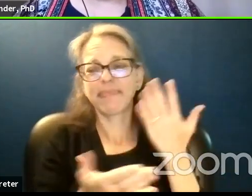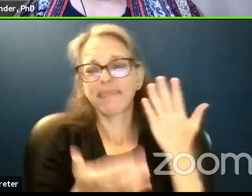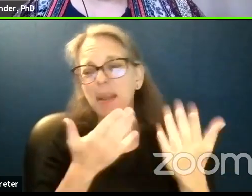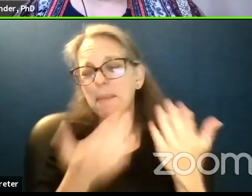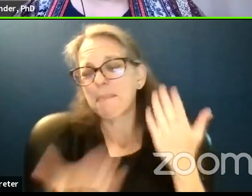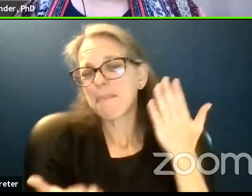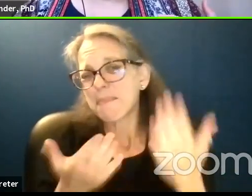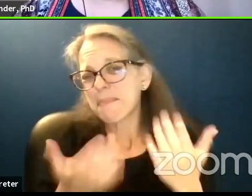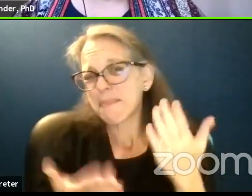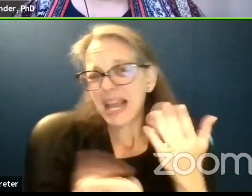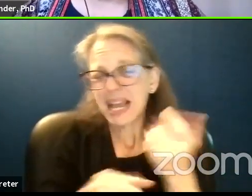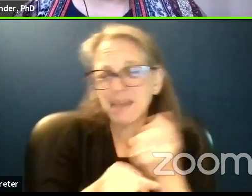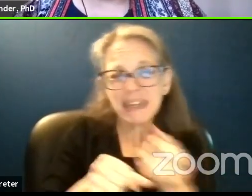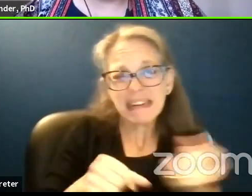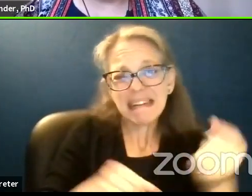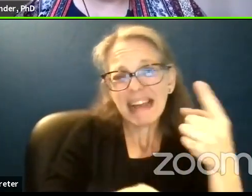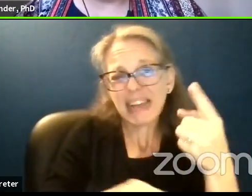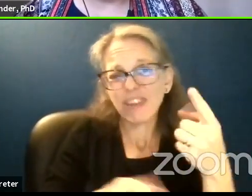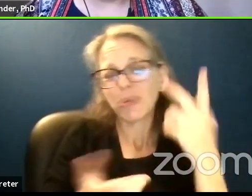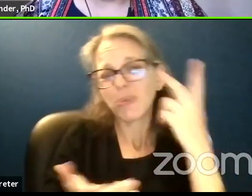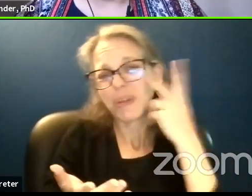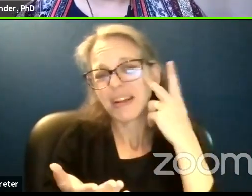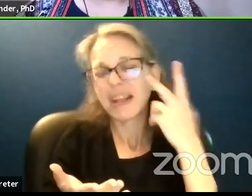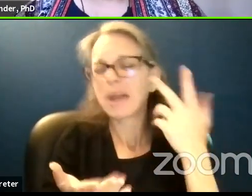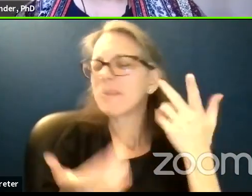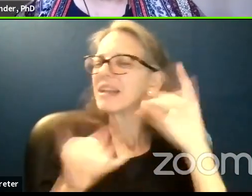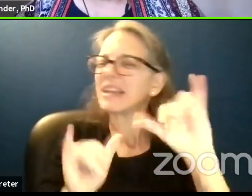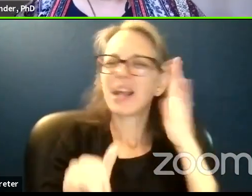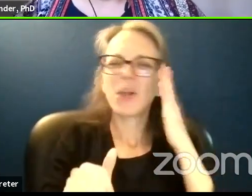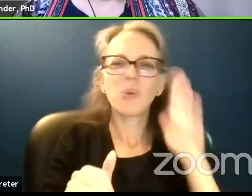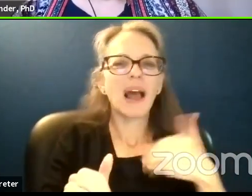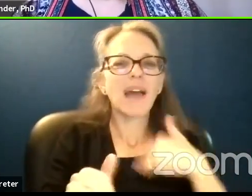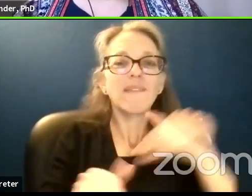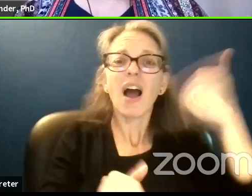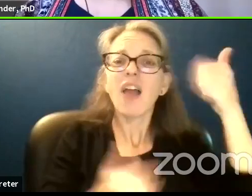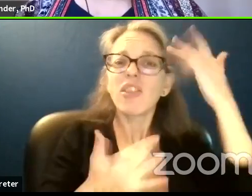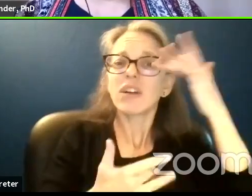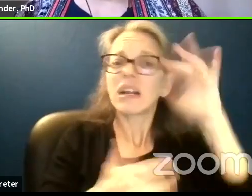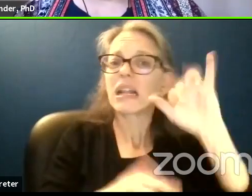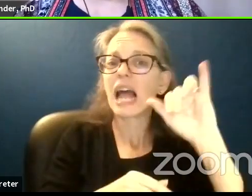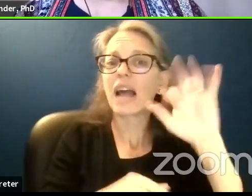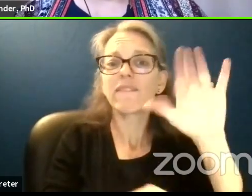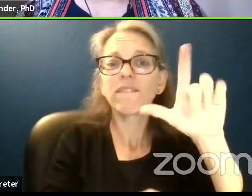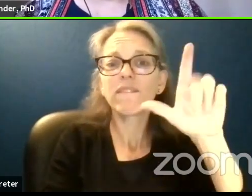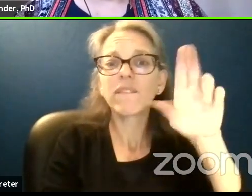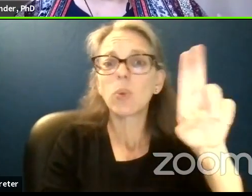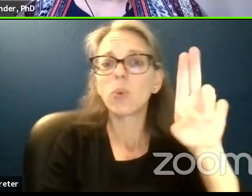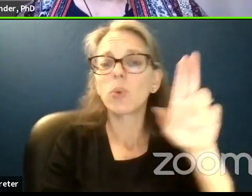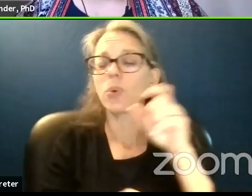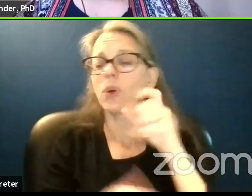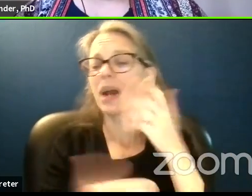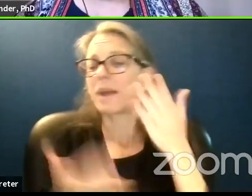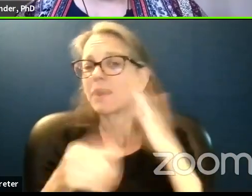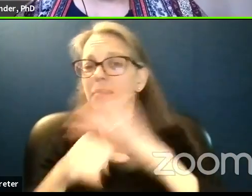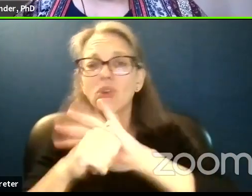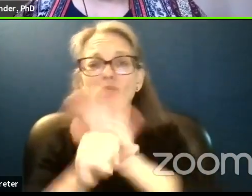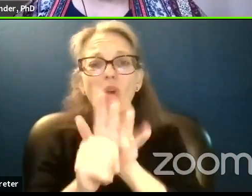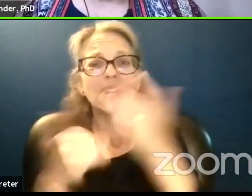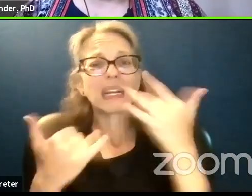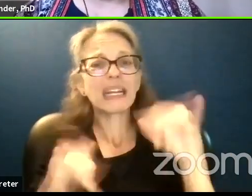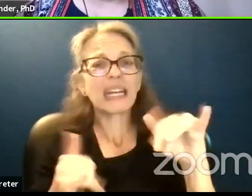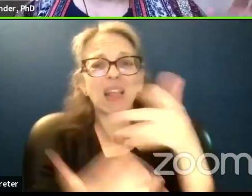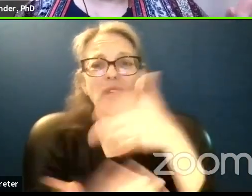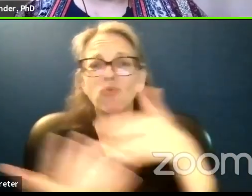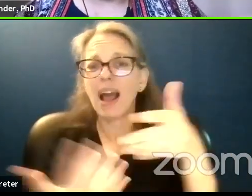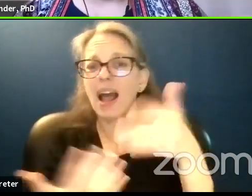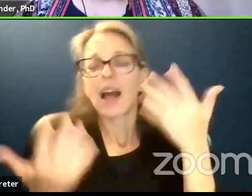be okay, but still then there'll be other viruses like the flu, or maybe coronavirus will still be around. We just need to be aware